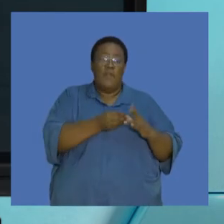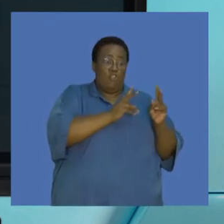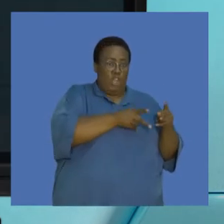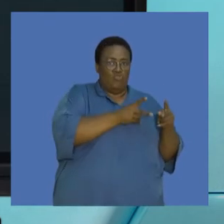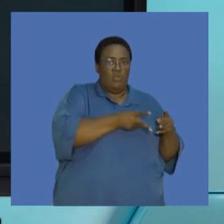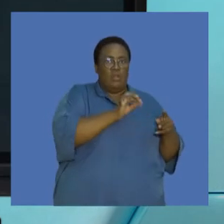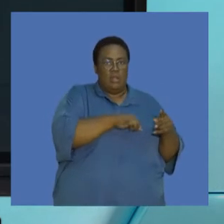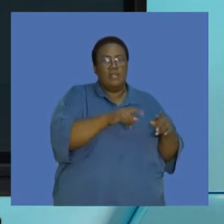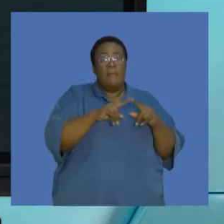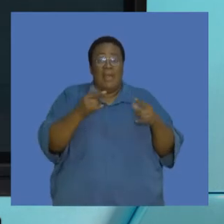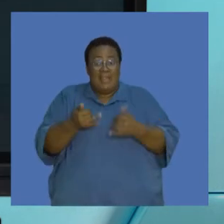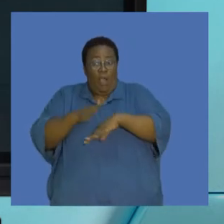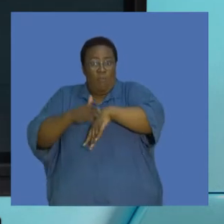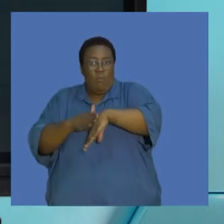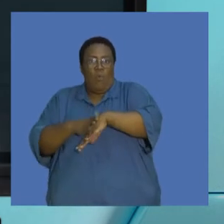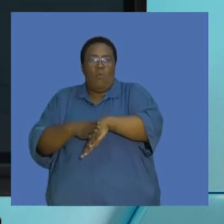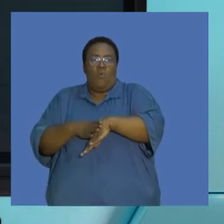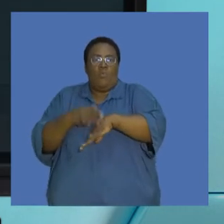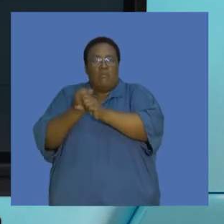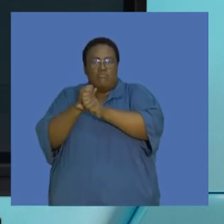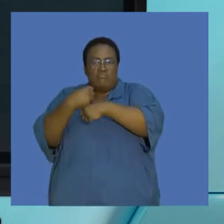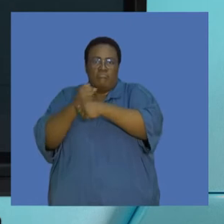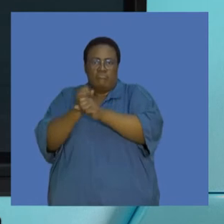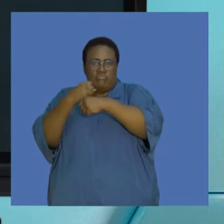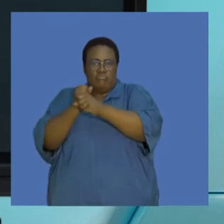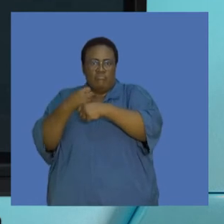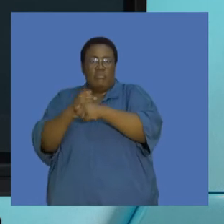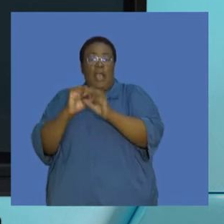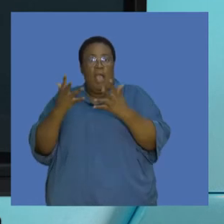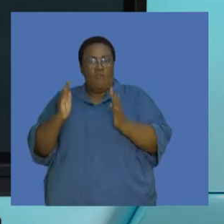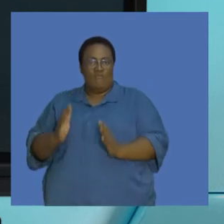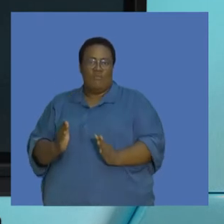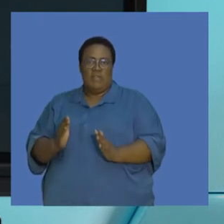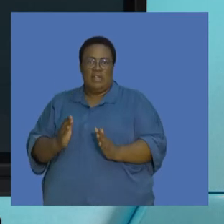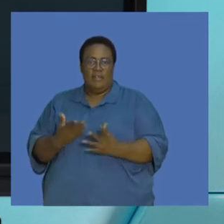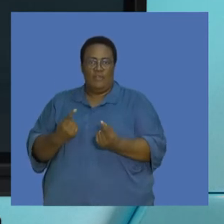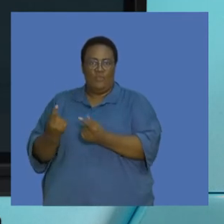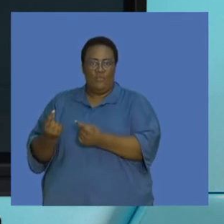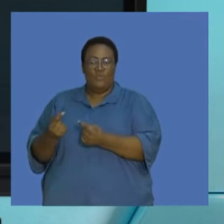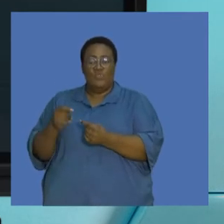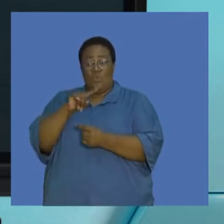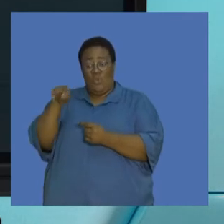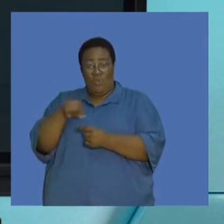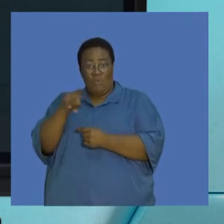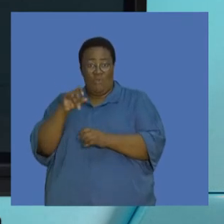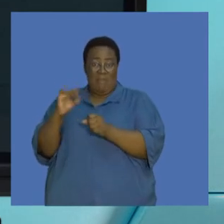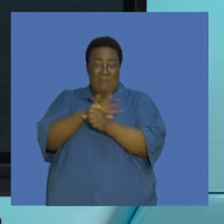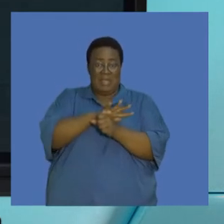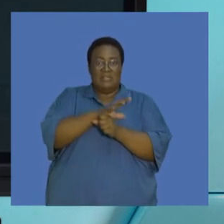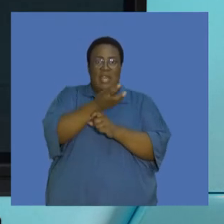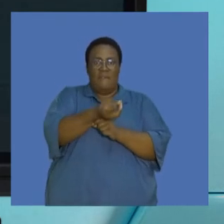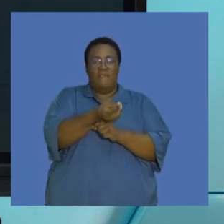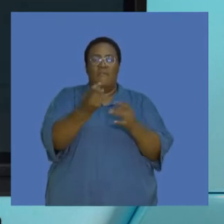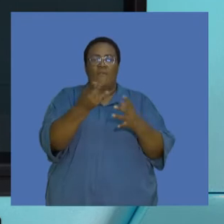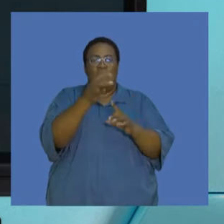natural greenhouse gases, but we've got more gases that have been produced due to human activity. And so the impact of these have had